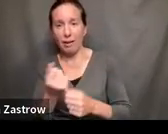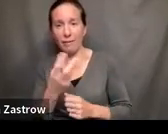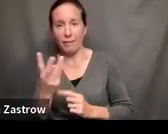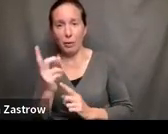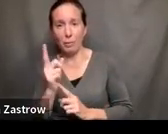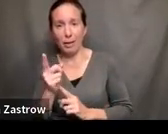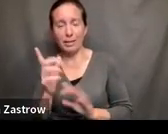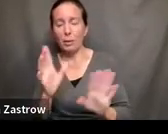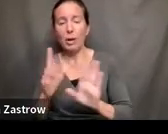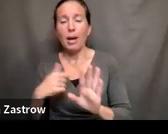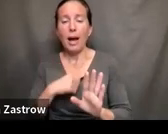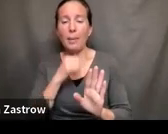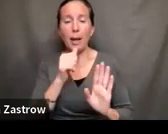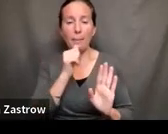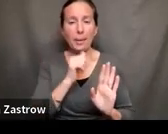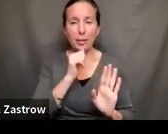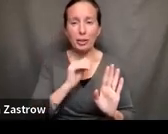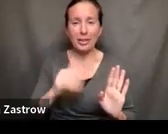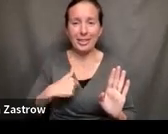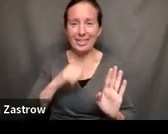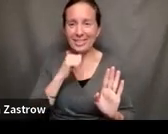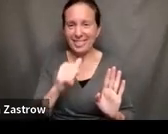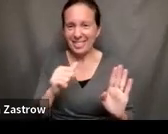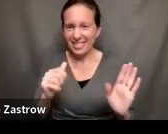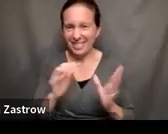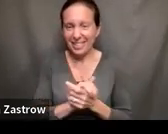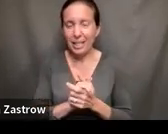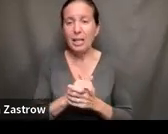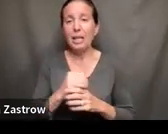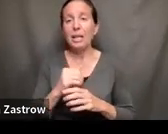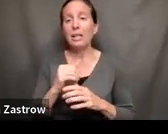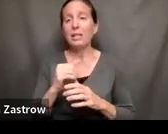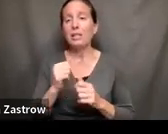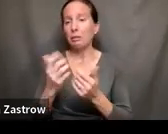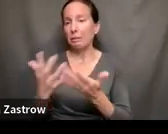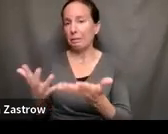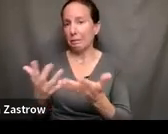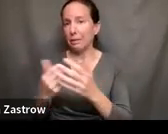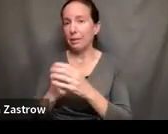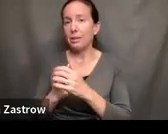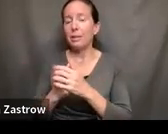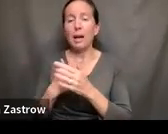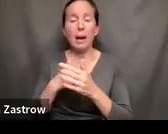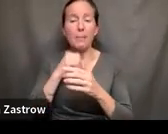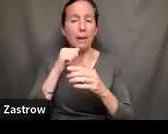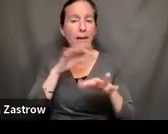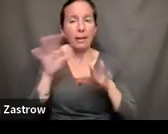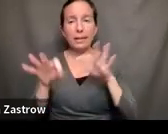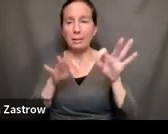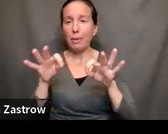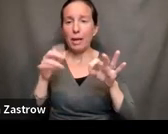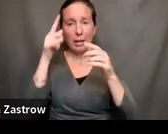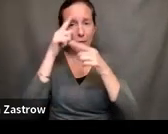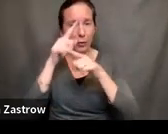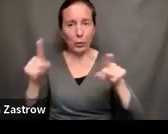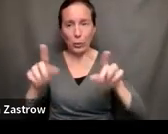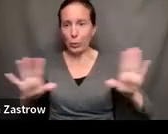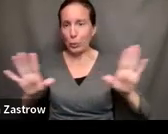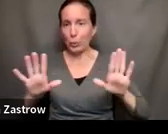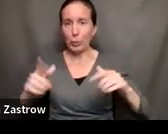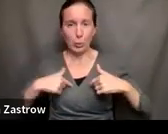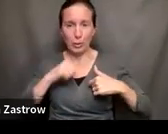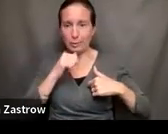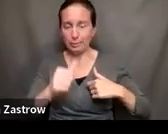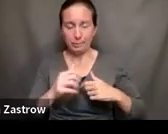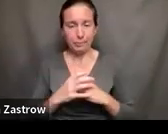because I'm not that patient, but a little bit of time. I'm not going to explain these to you. I'm just going to have you look at them